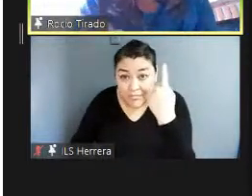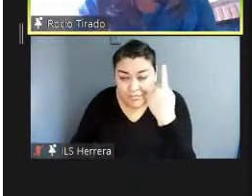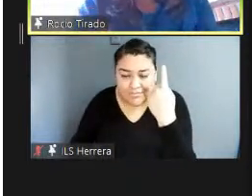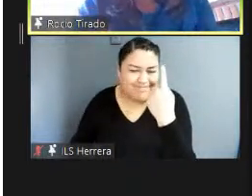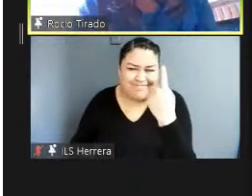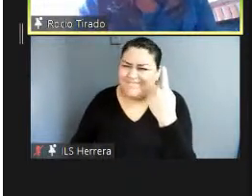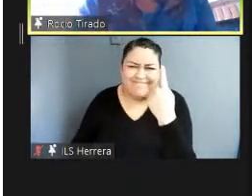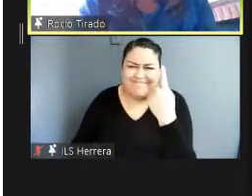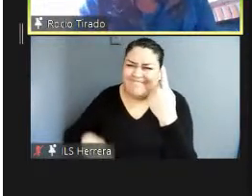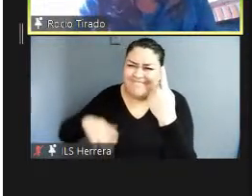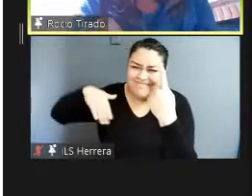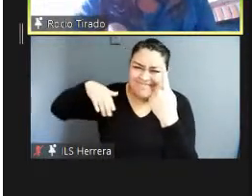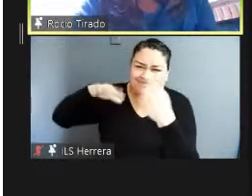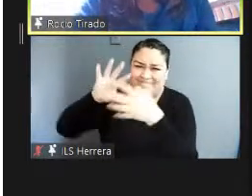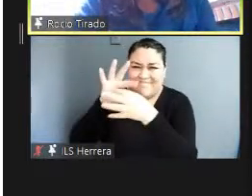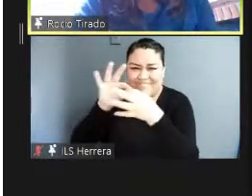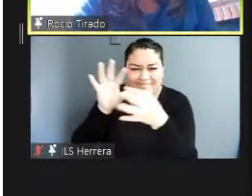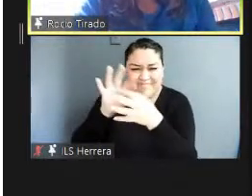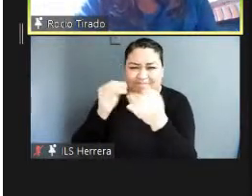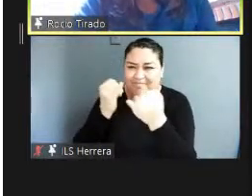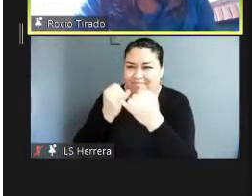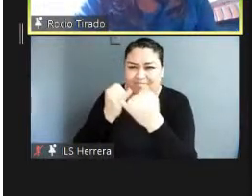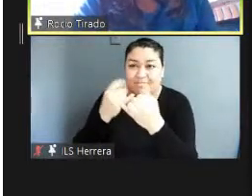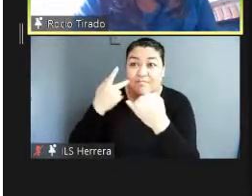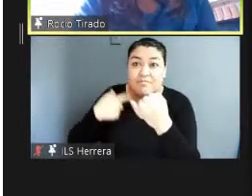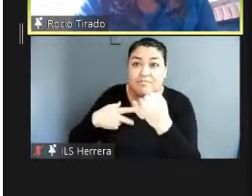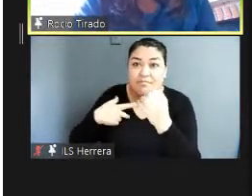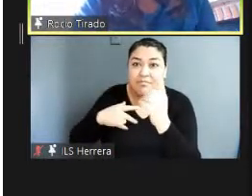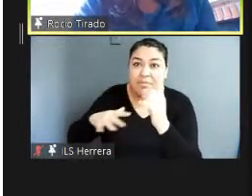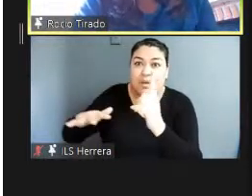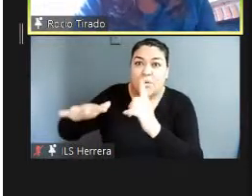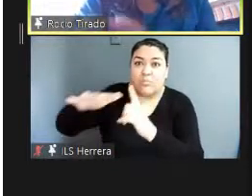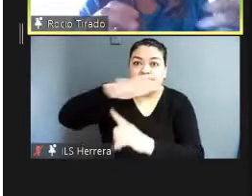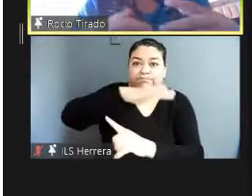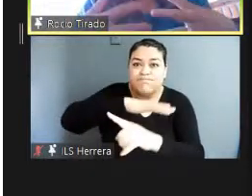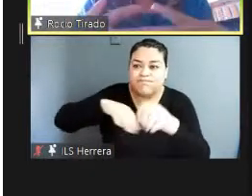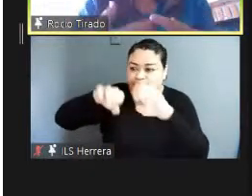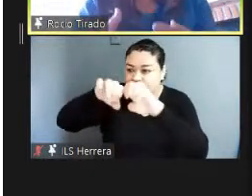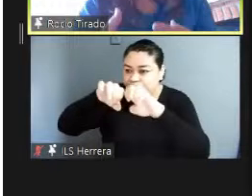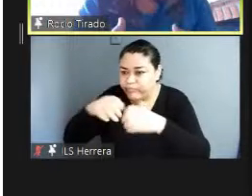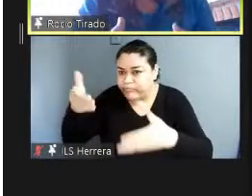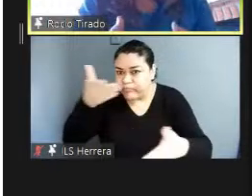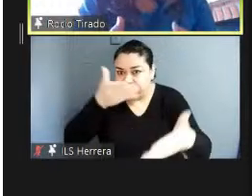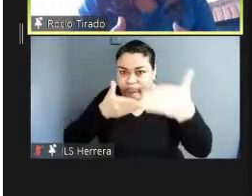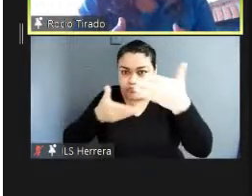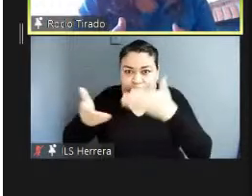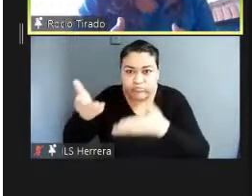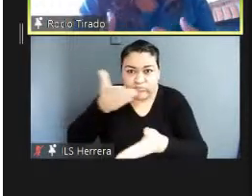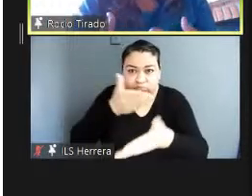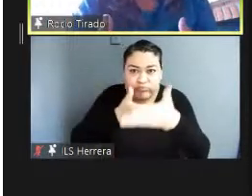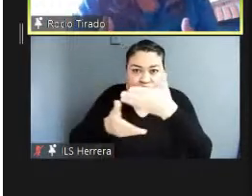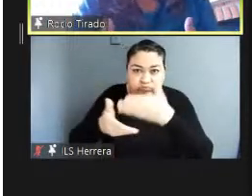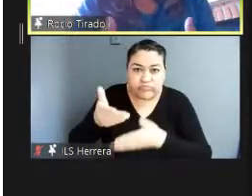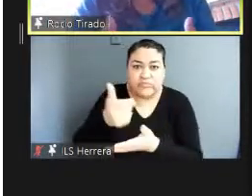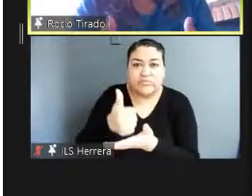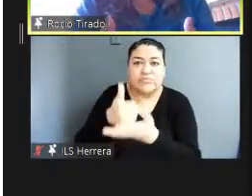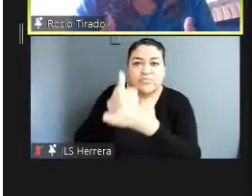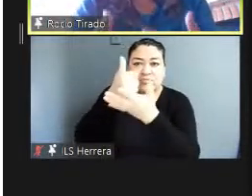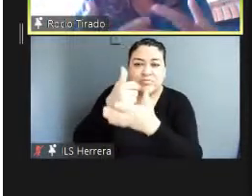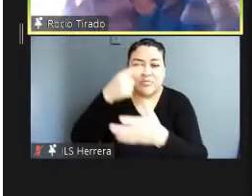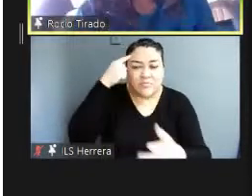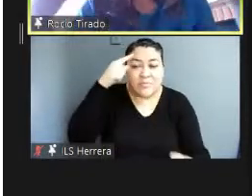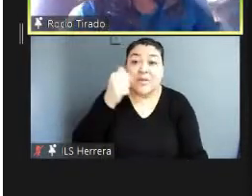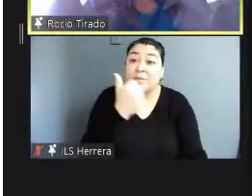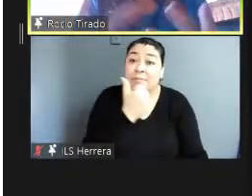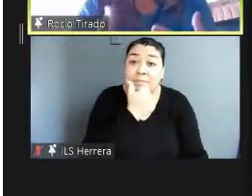one student, one individual, but as other speakers have said, this represents collaborative team and